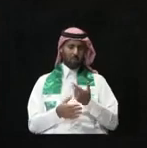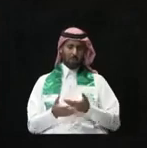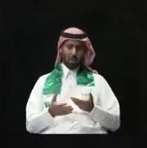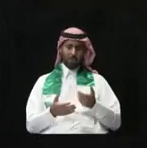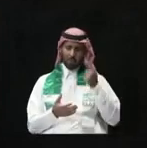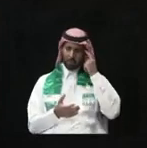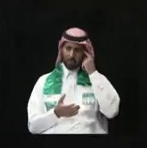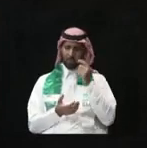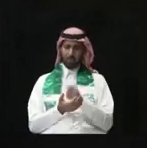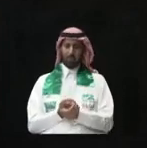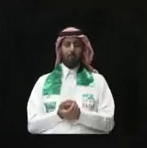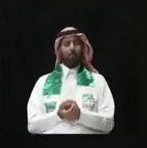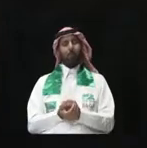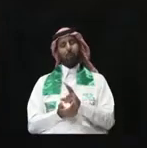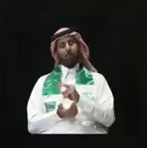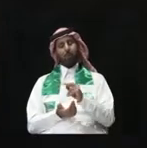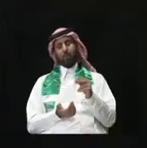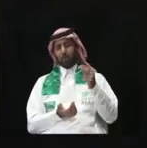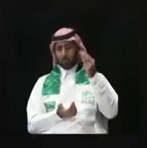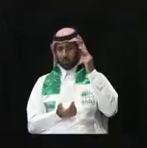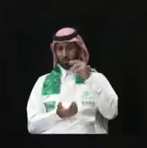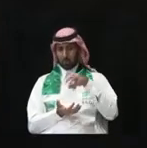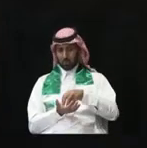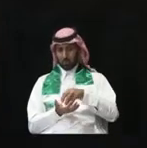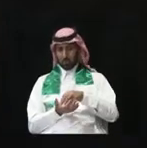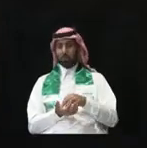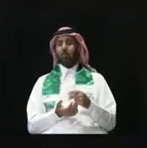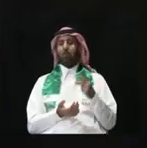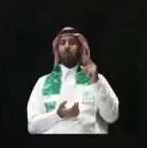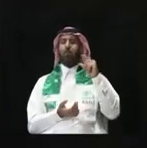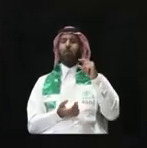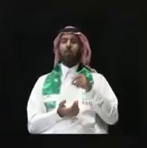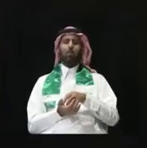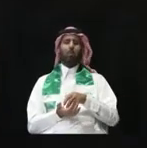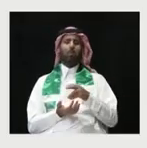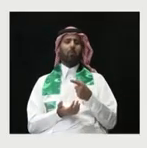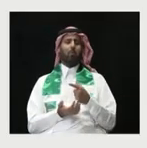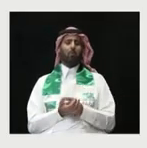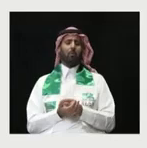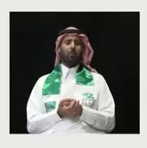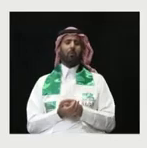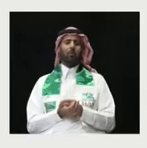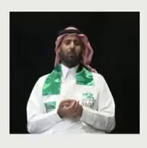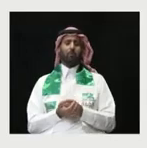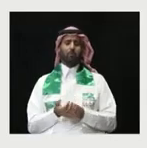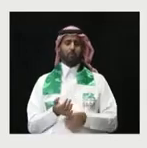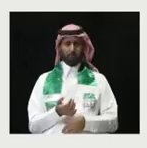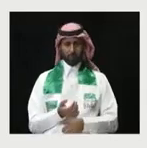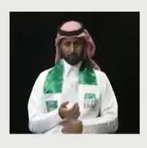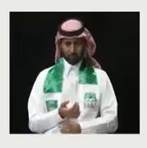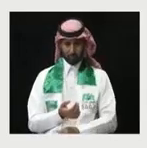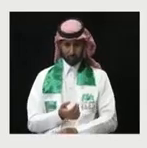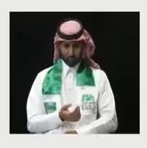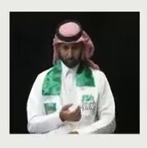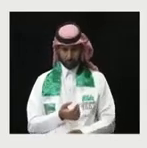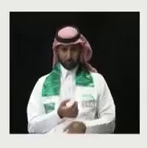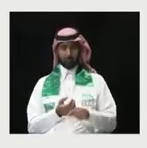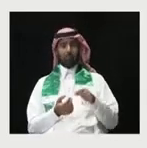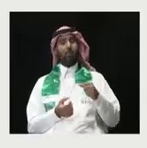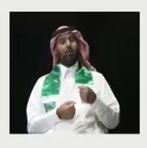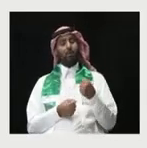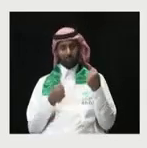say, in this country, that country, at what date, which year? Next, did the event